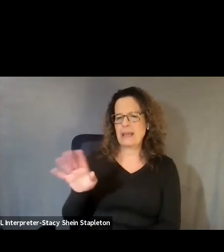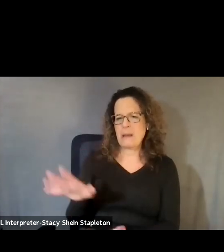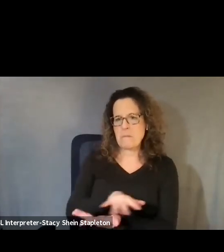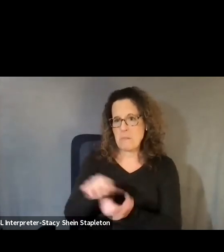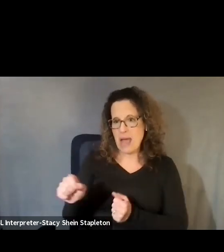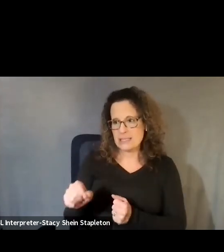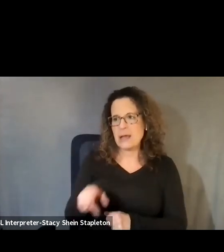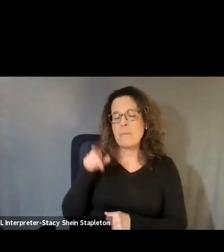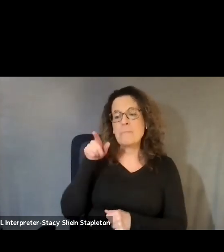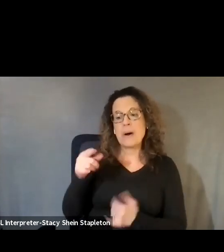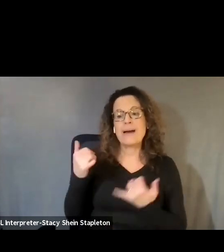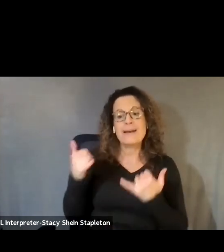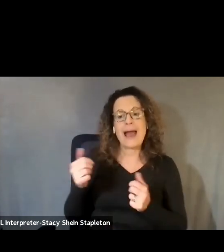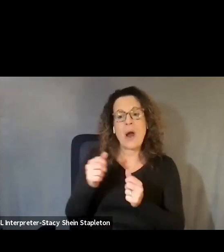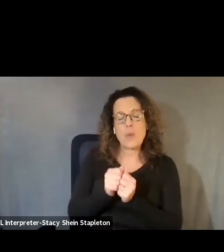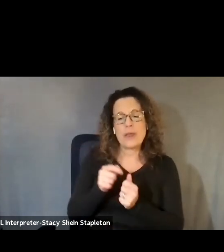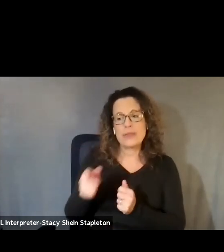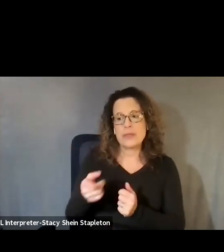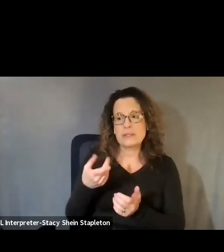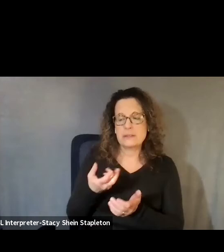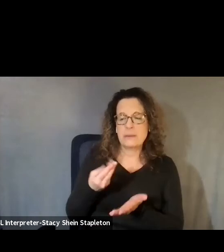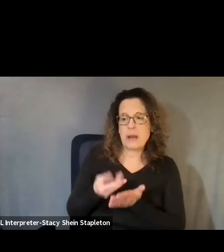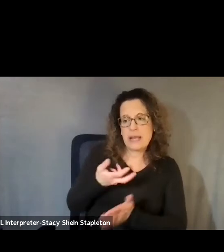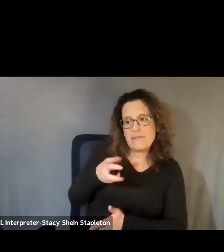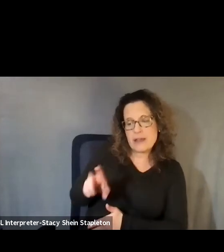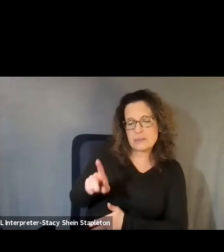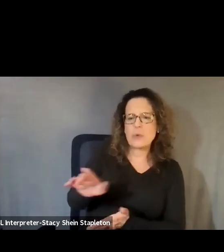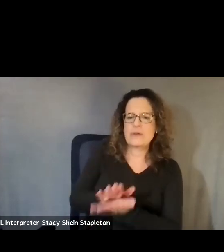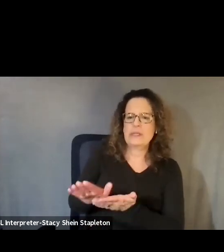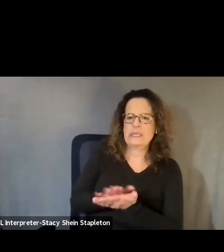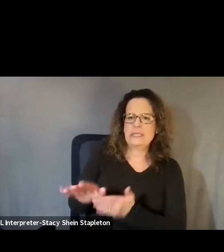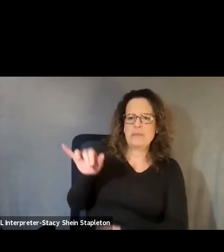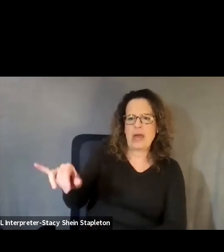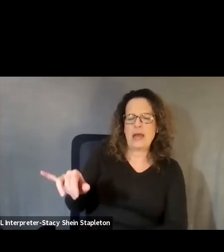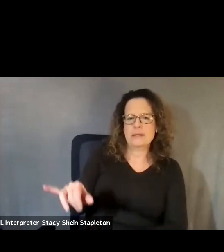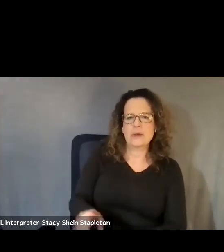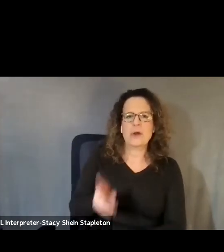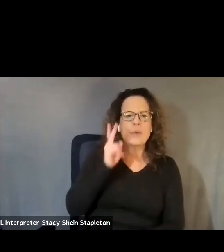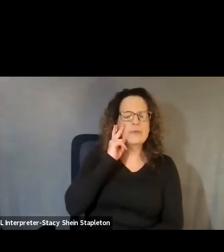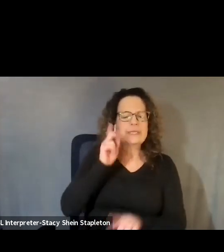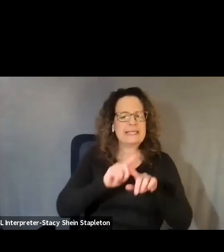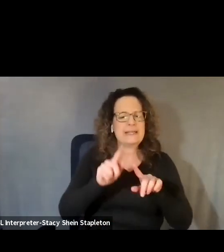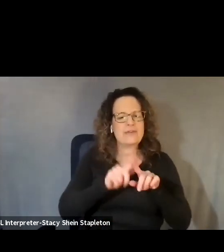being removed from the cleanup list. We've seen White Lake and Muskegon Lake,